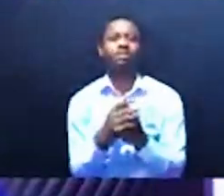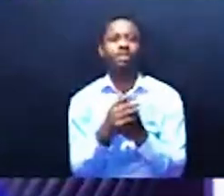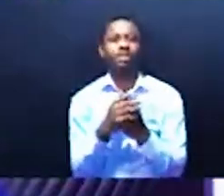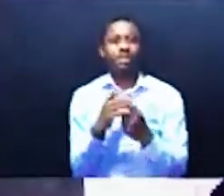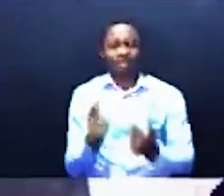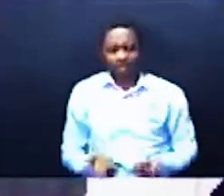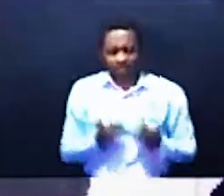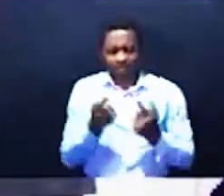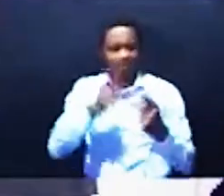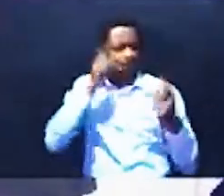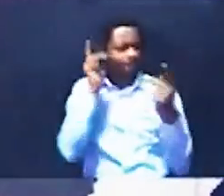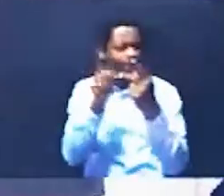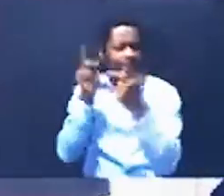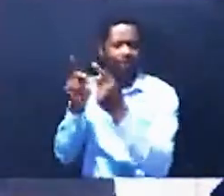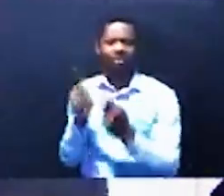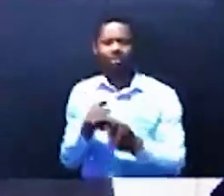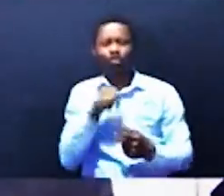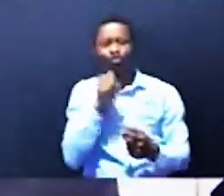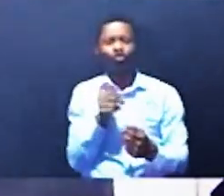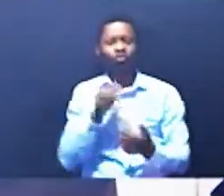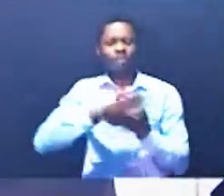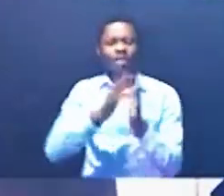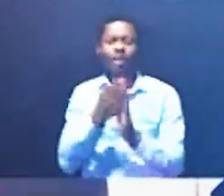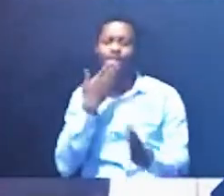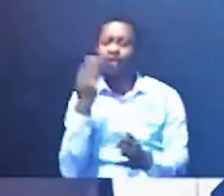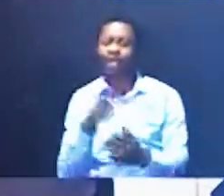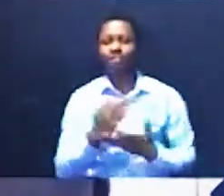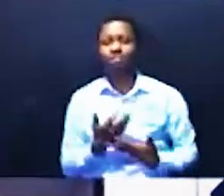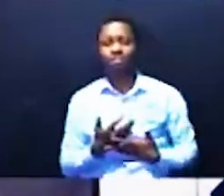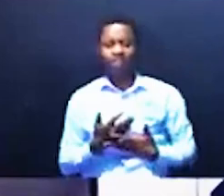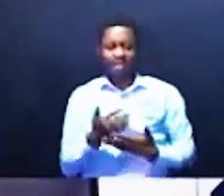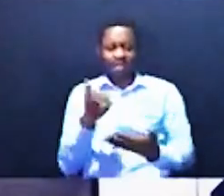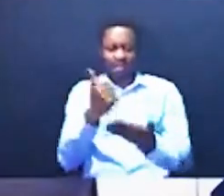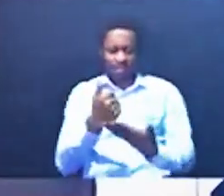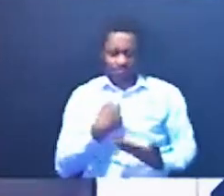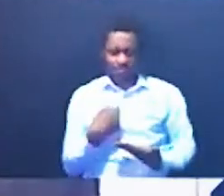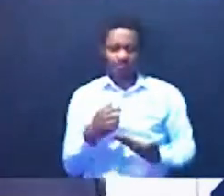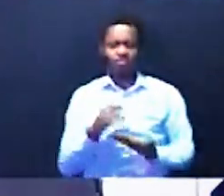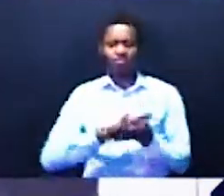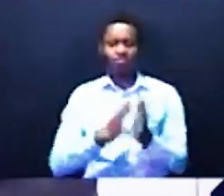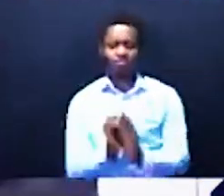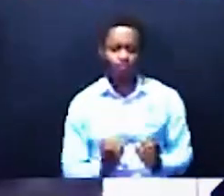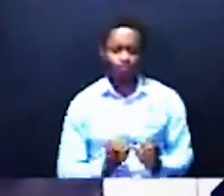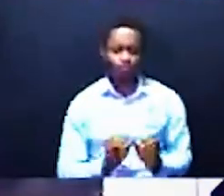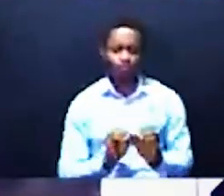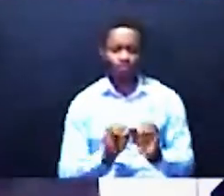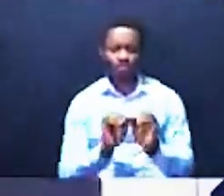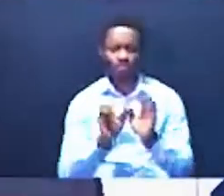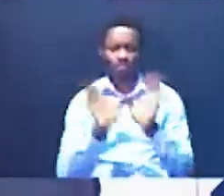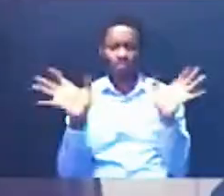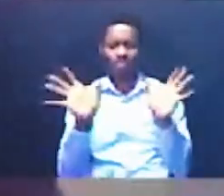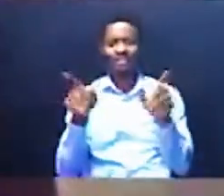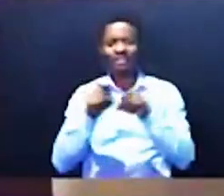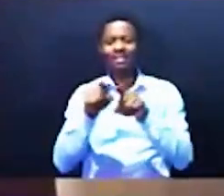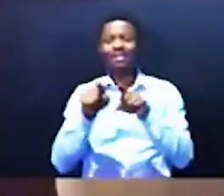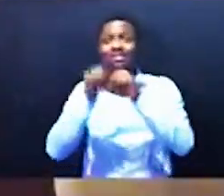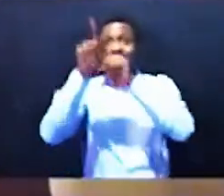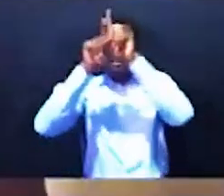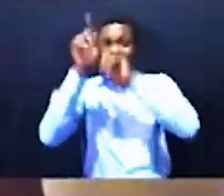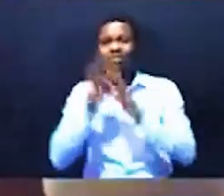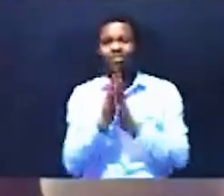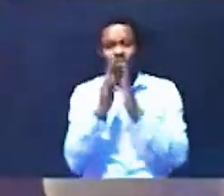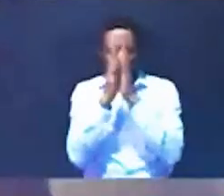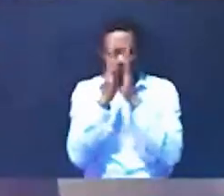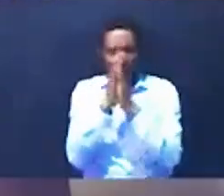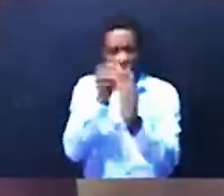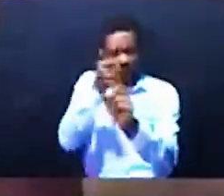Father, let me live beyond reproach. Let me shine like stars in the sky. Let's